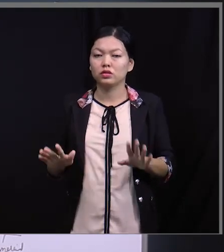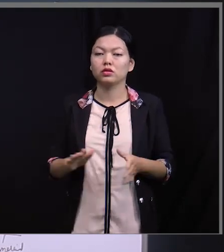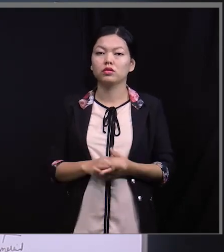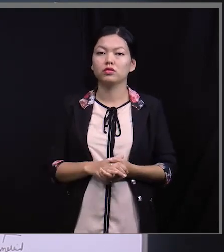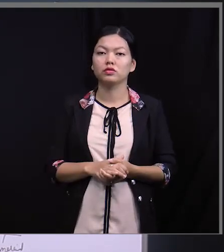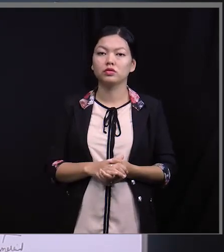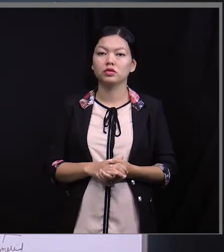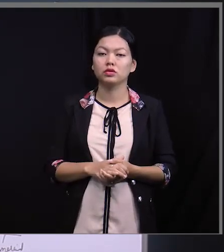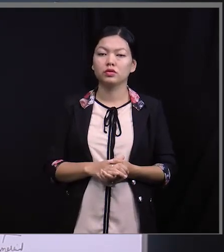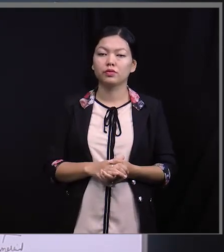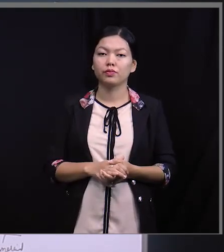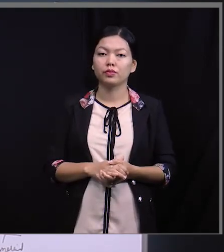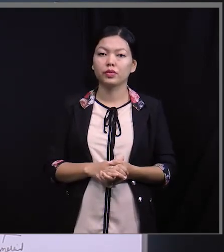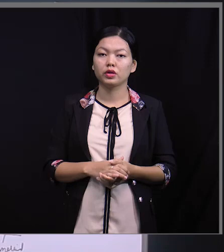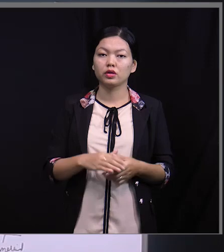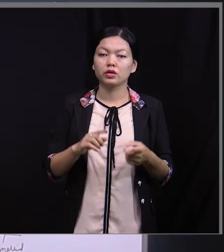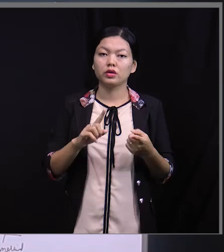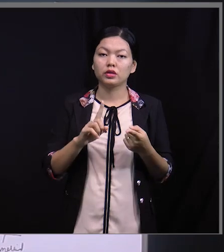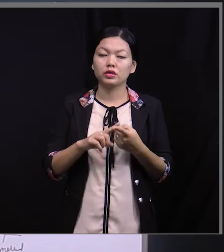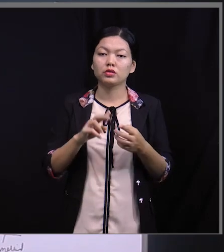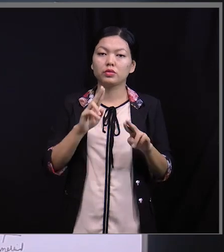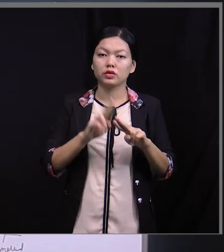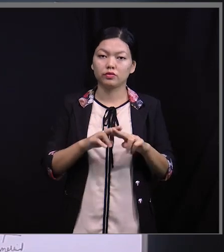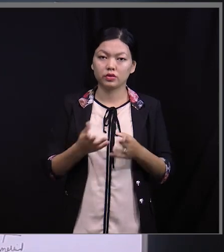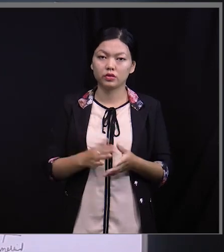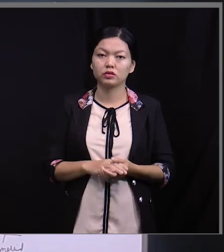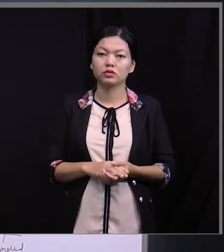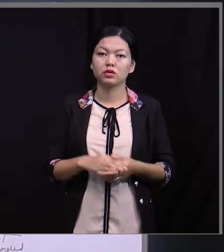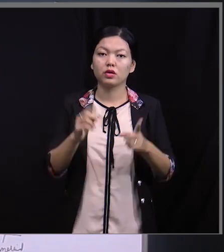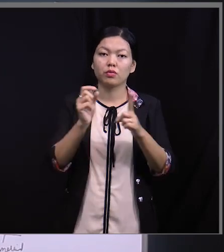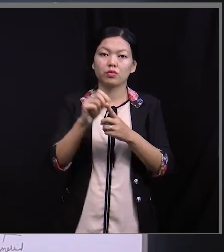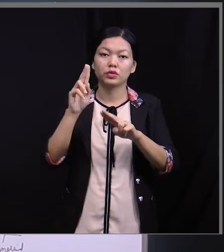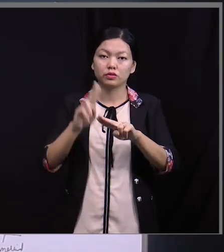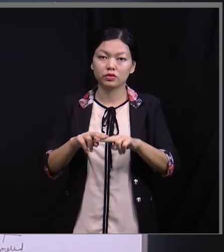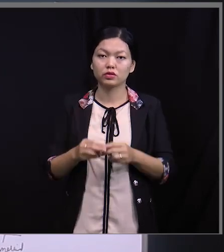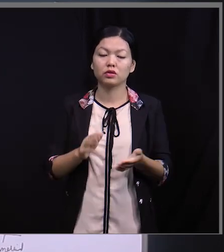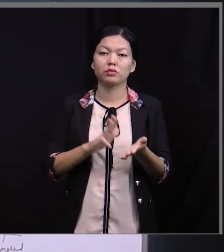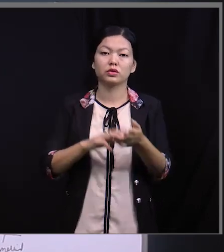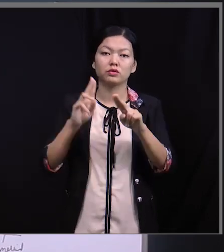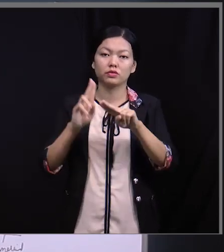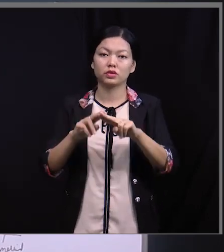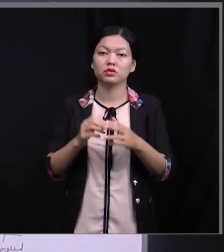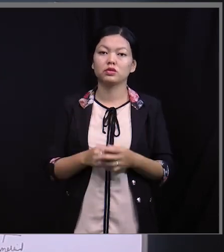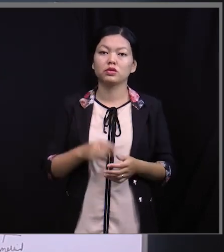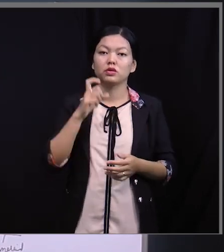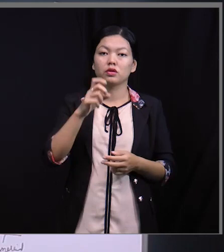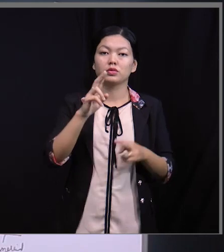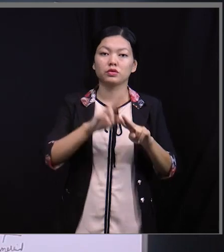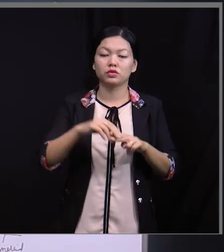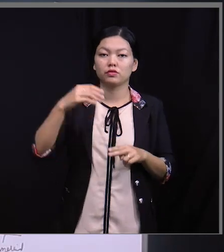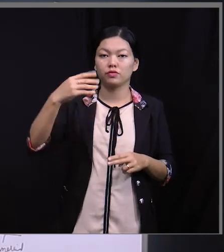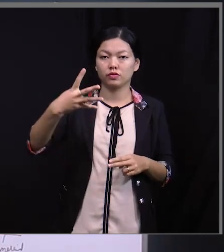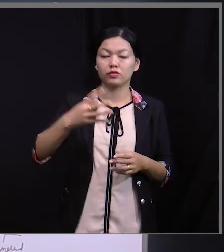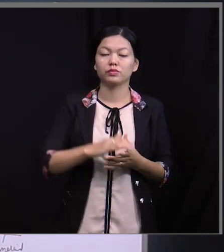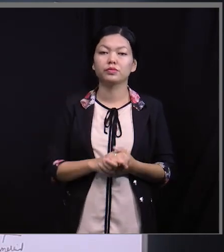of entrepreneurs are entrepreneurial functions, promotional functions, managerial functions, and commercial functions.